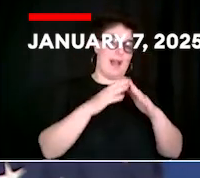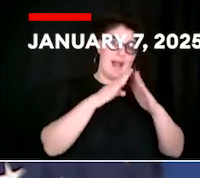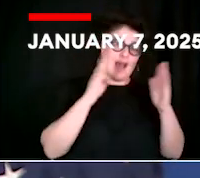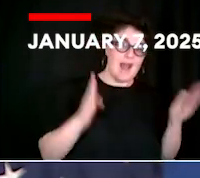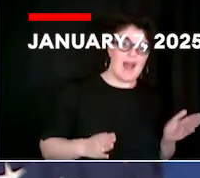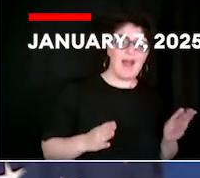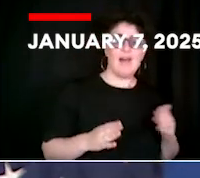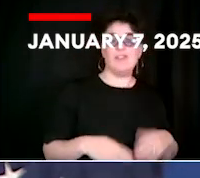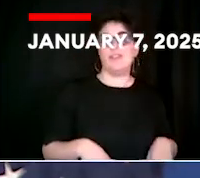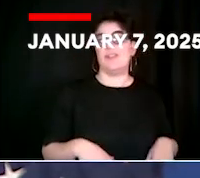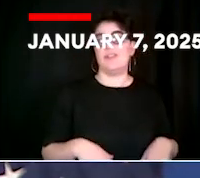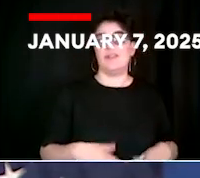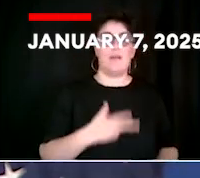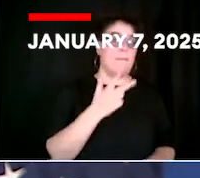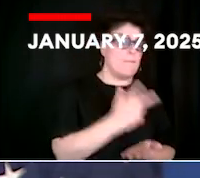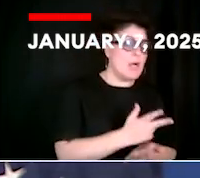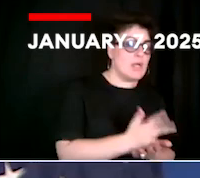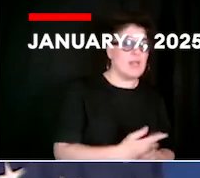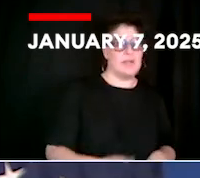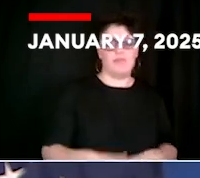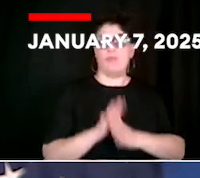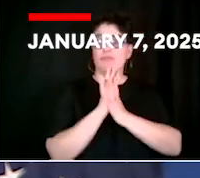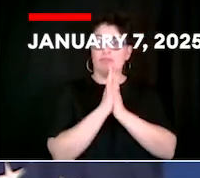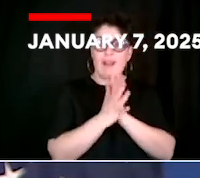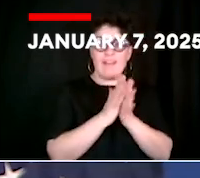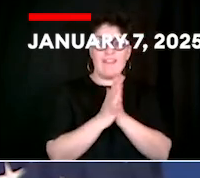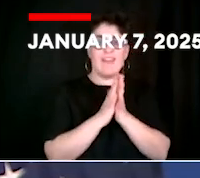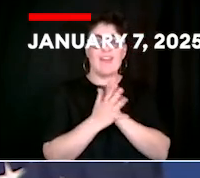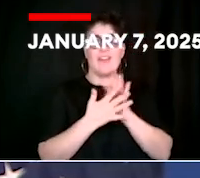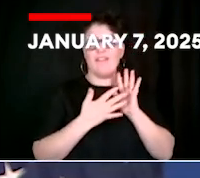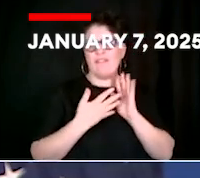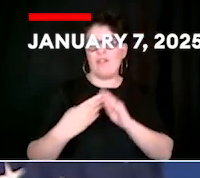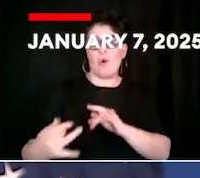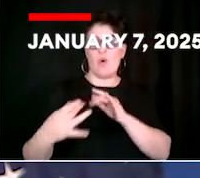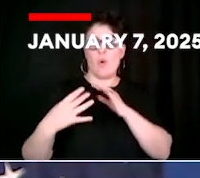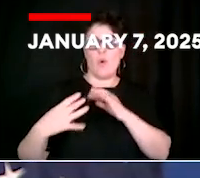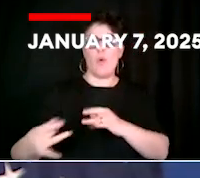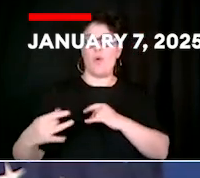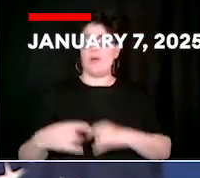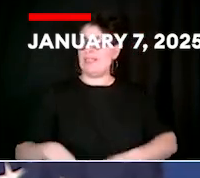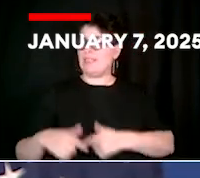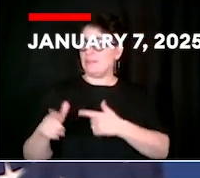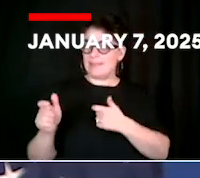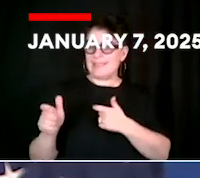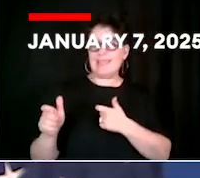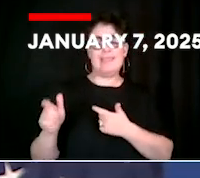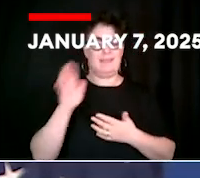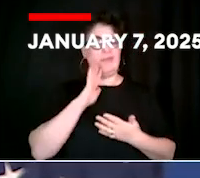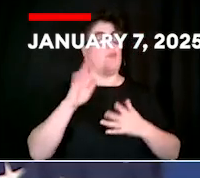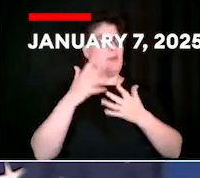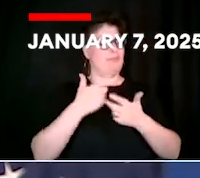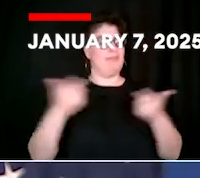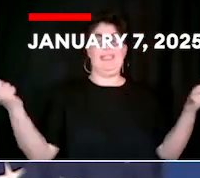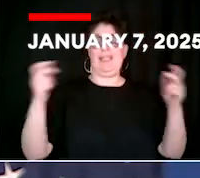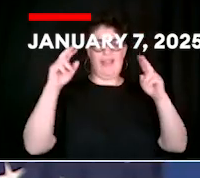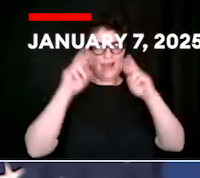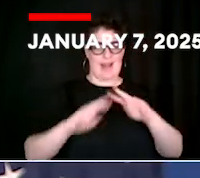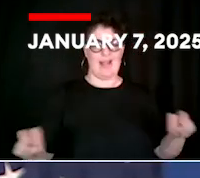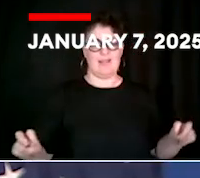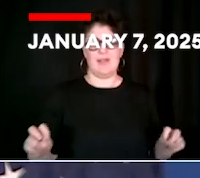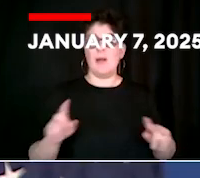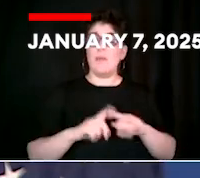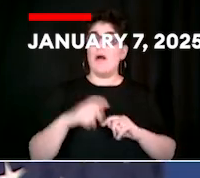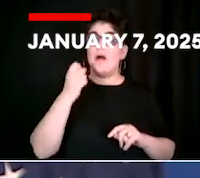parking, traffic flow, speeds. So there's going to be a whole analysis. This is new, and anything